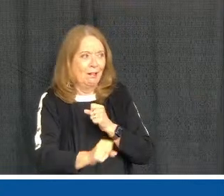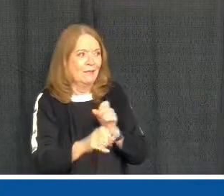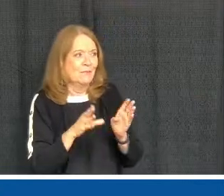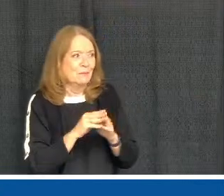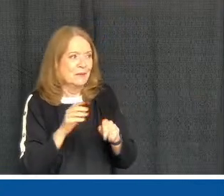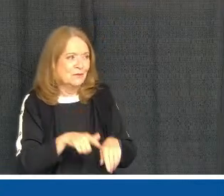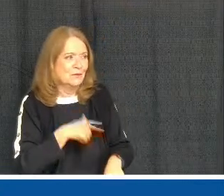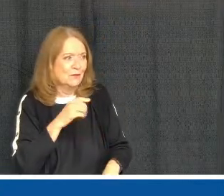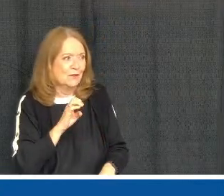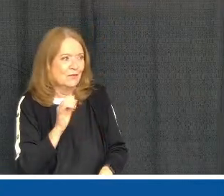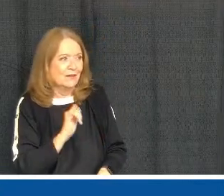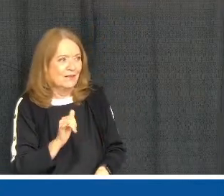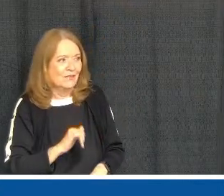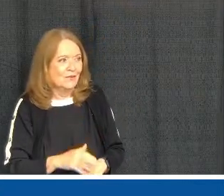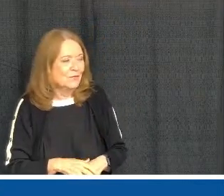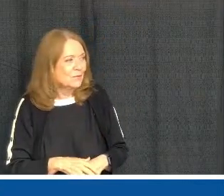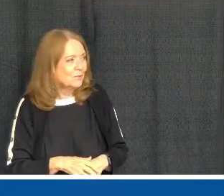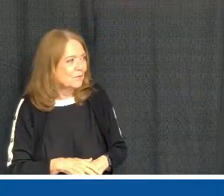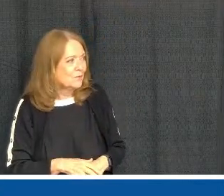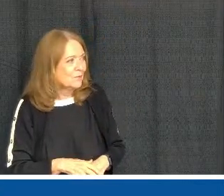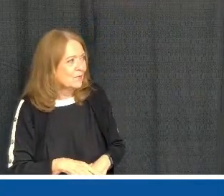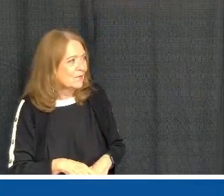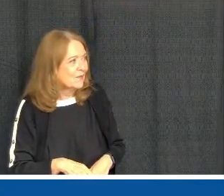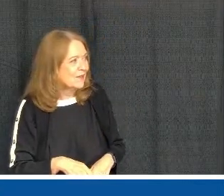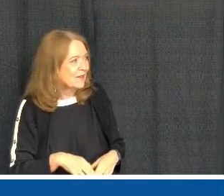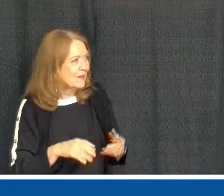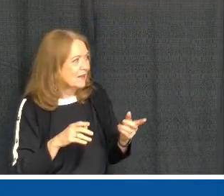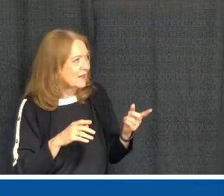either. Okay. Do what?